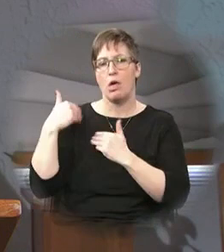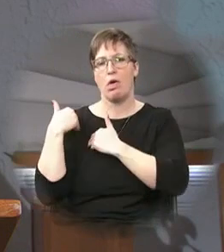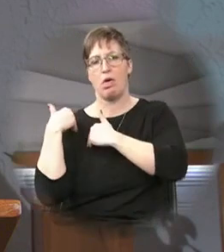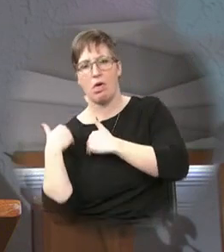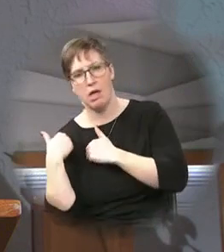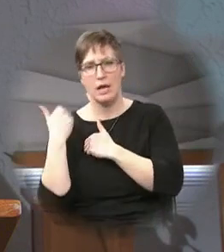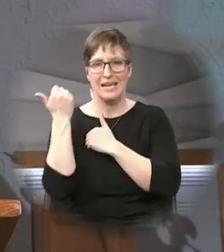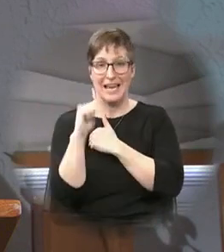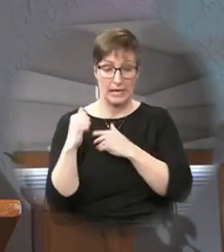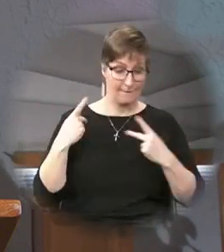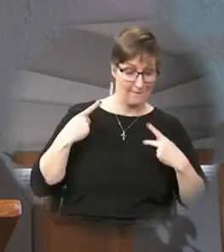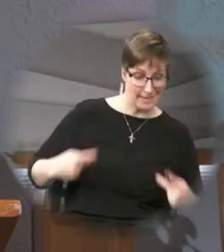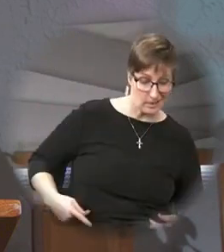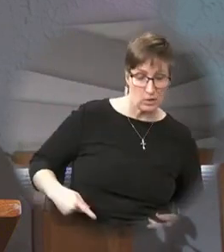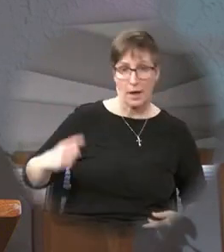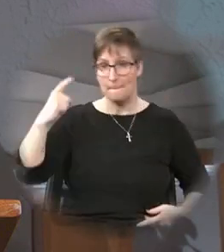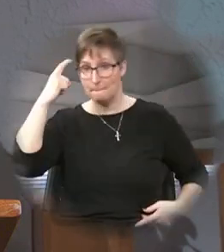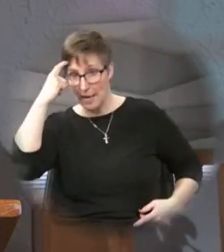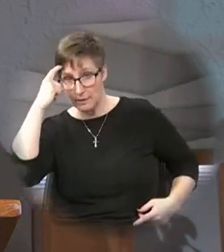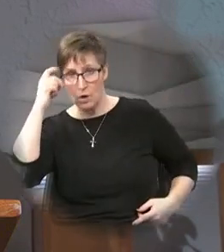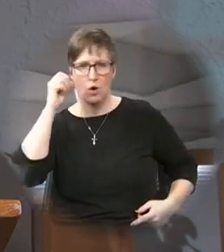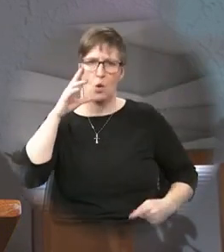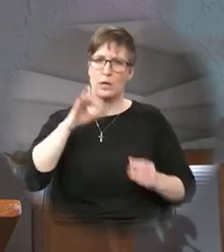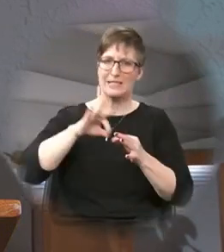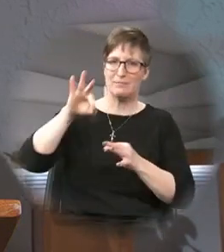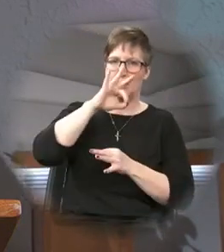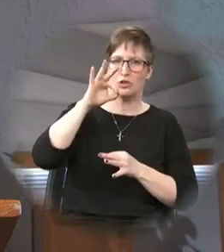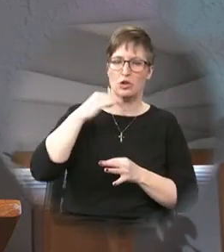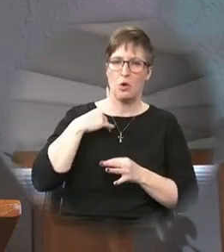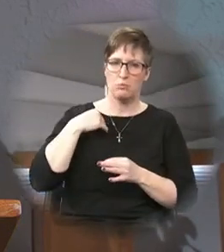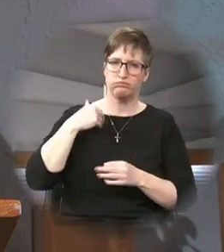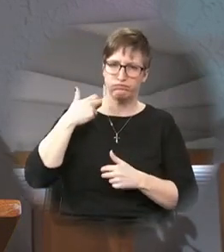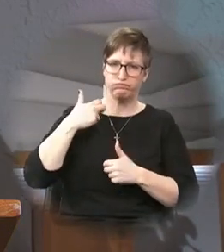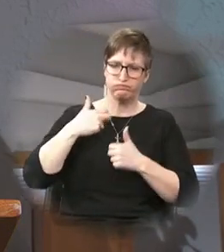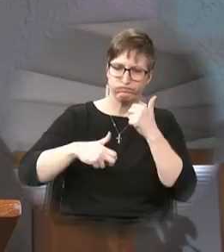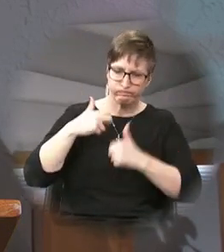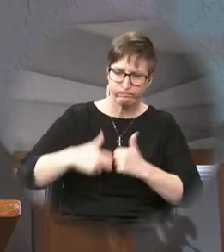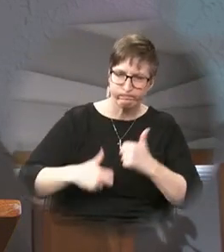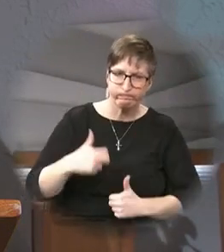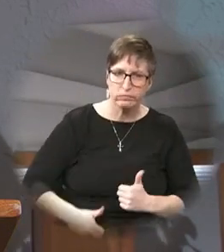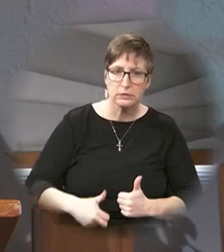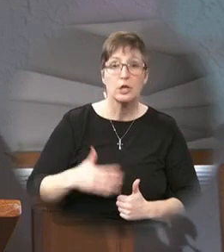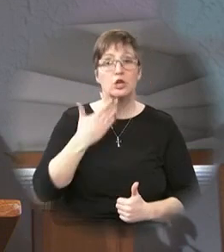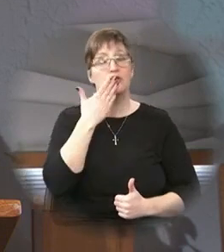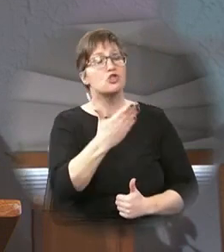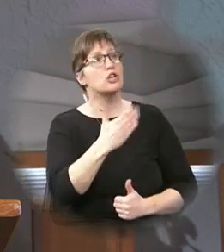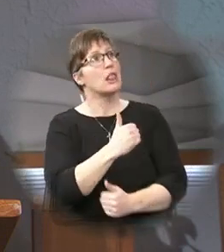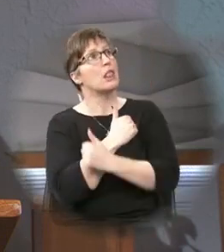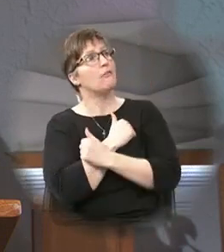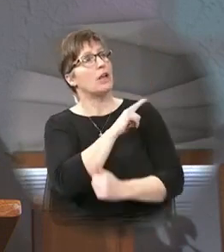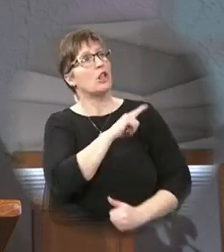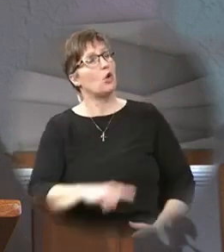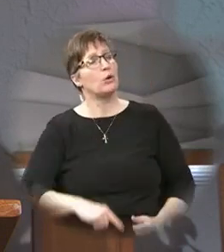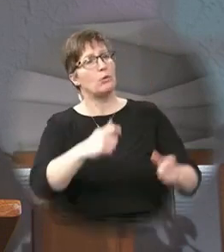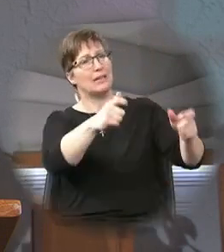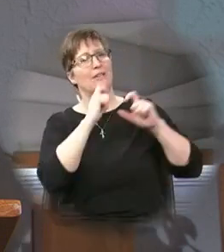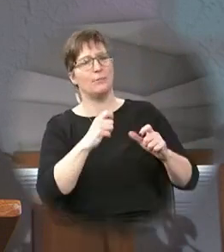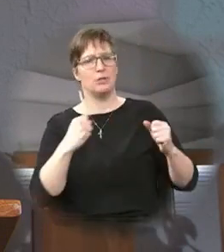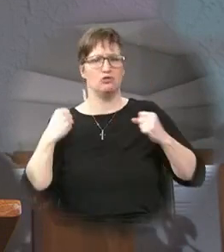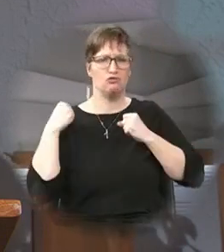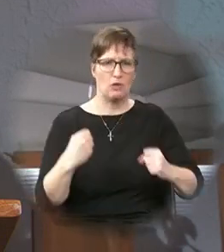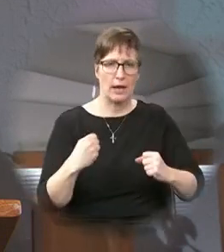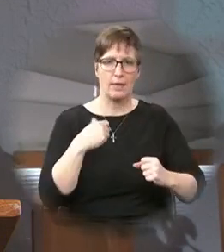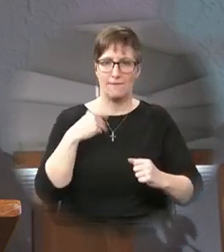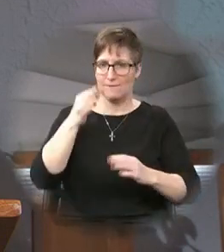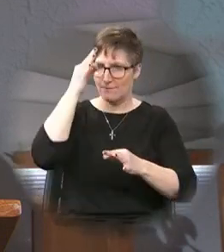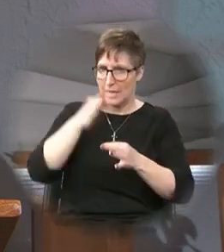any type of physical, mental, or spiritual affliction, that the good and loving Lord will give them the strength and faith